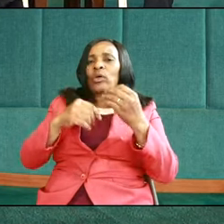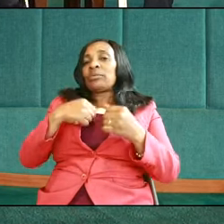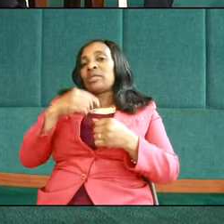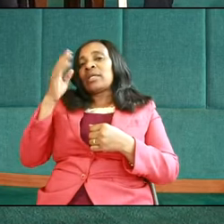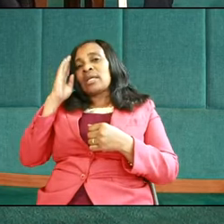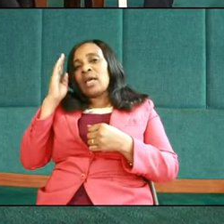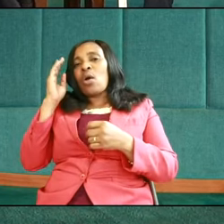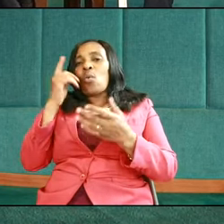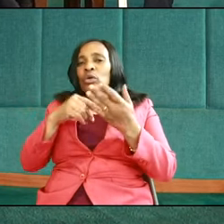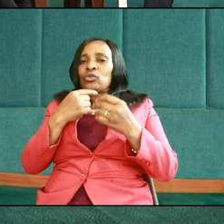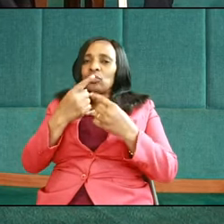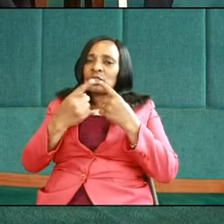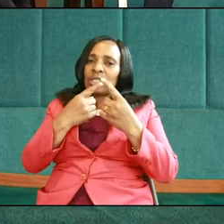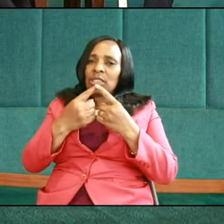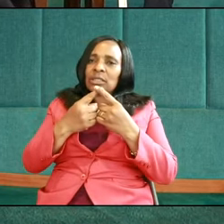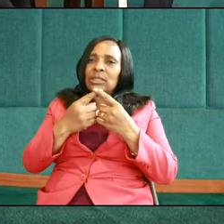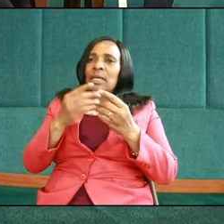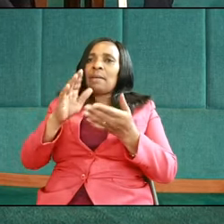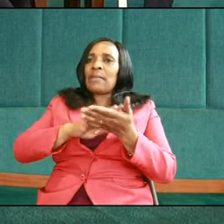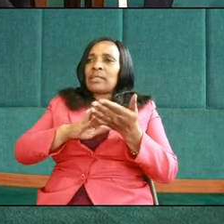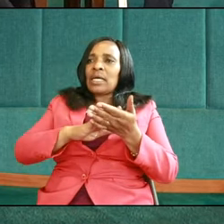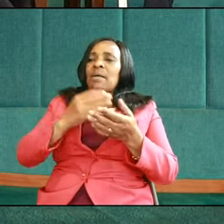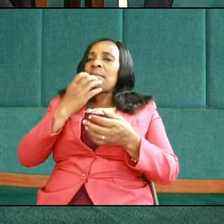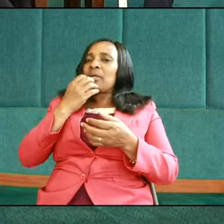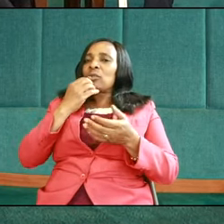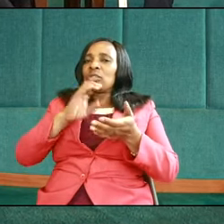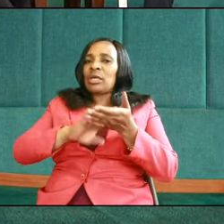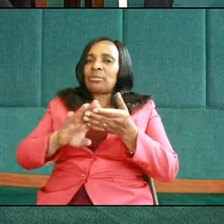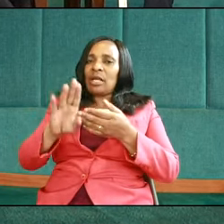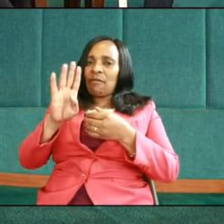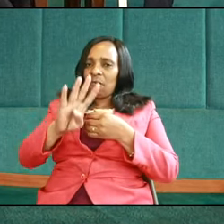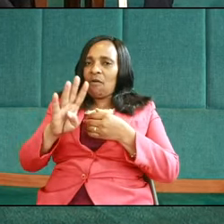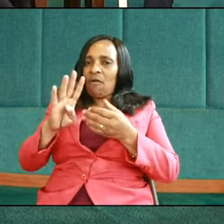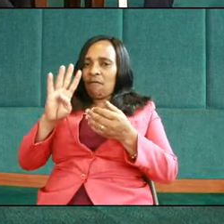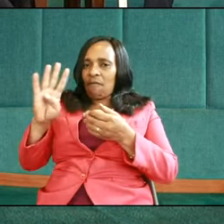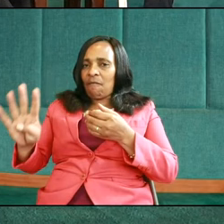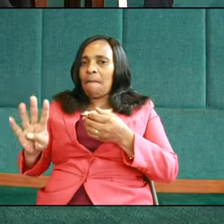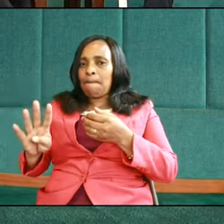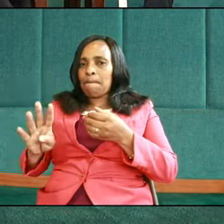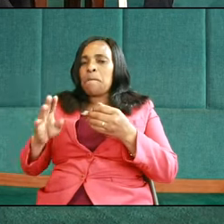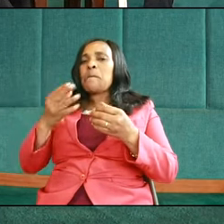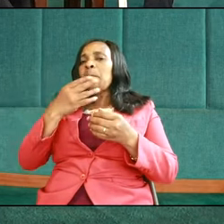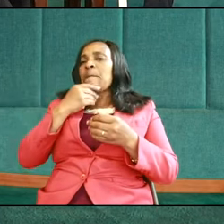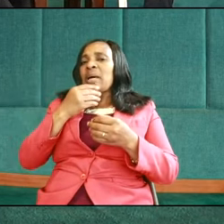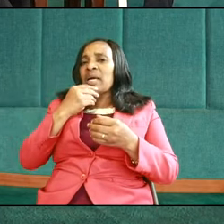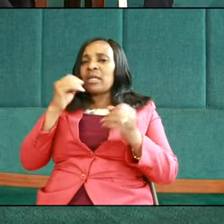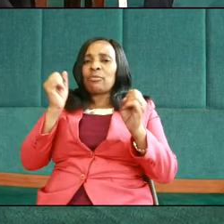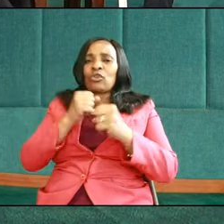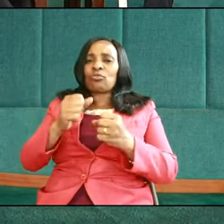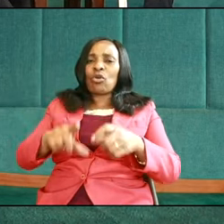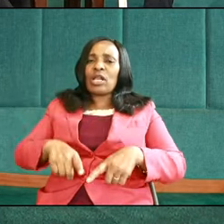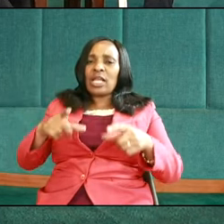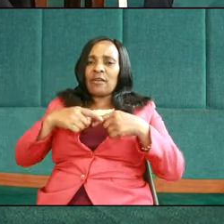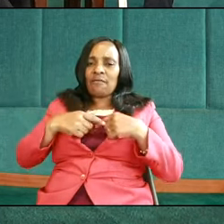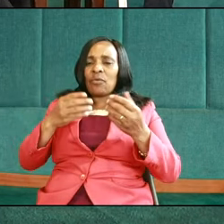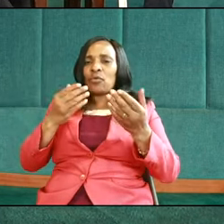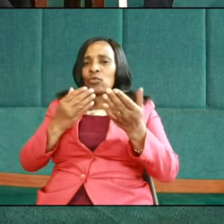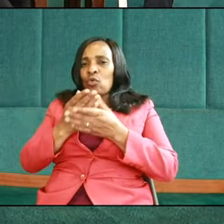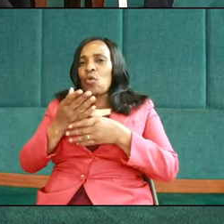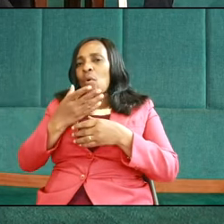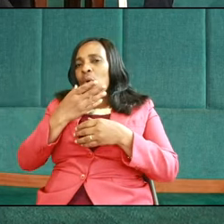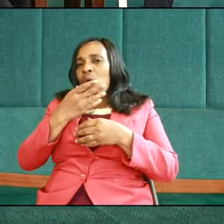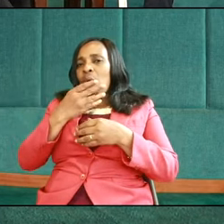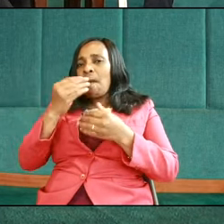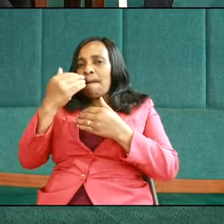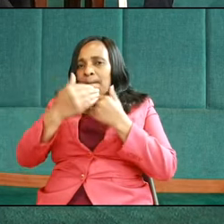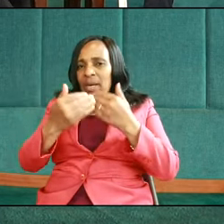saying is basically Matthew 4:4, man shall not live by bread alone, but by every word that proceeds from the